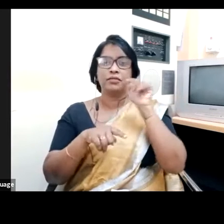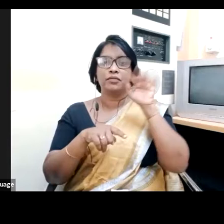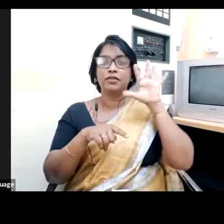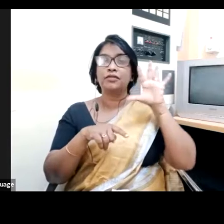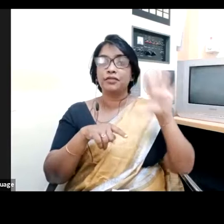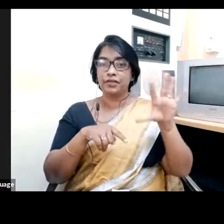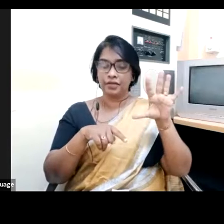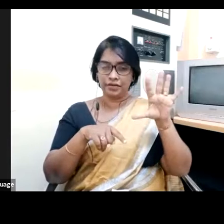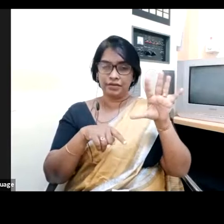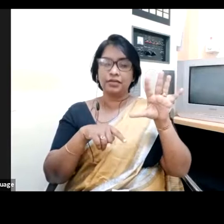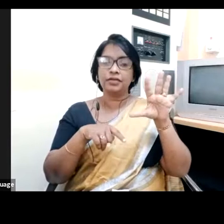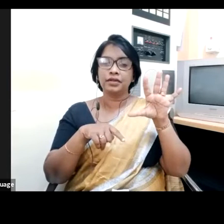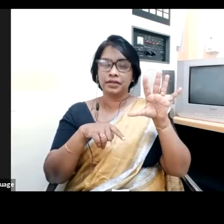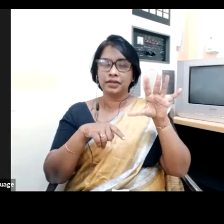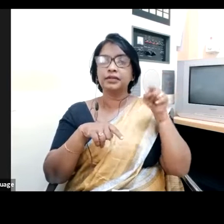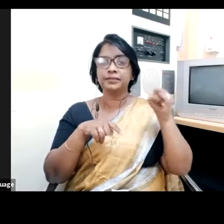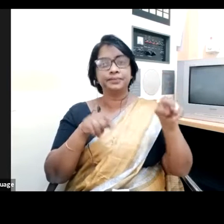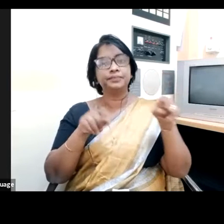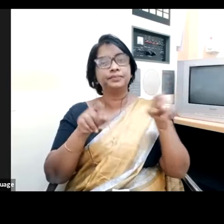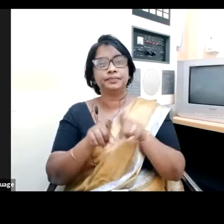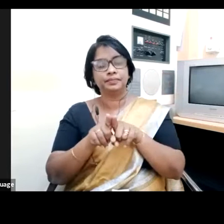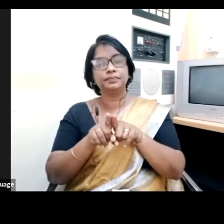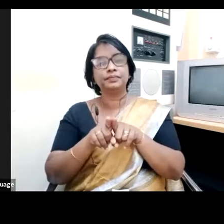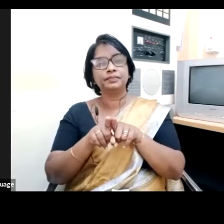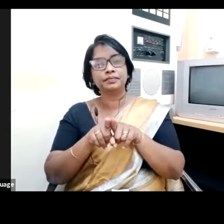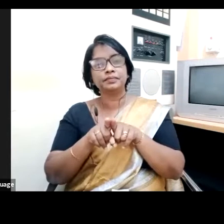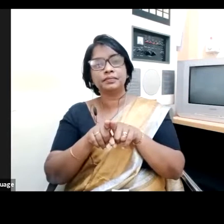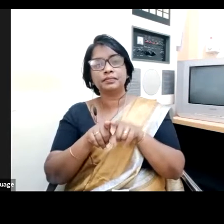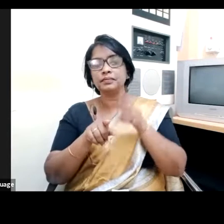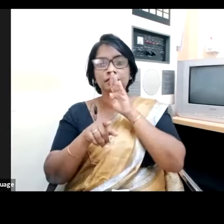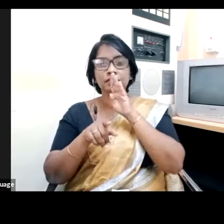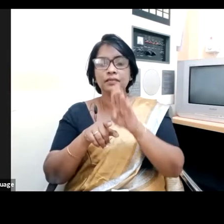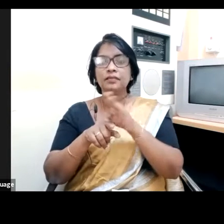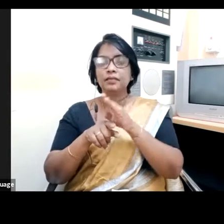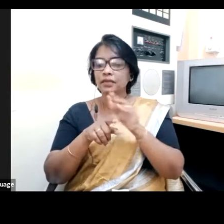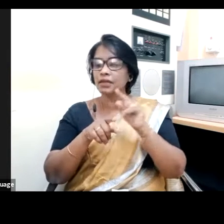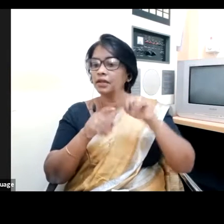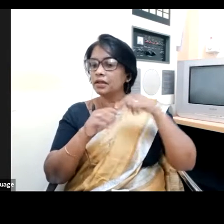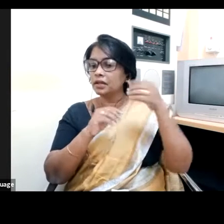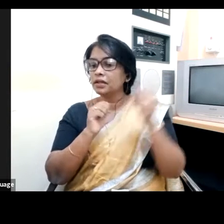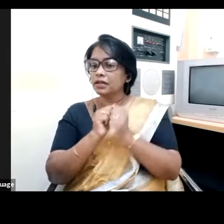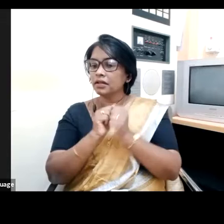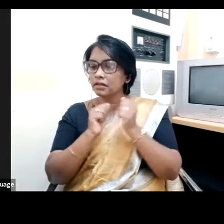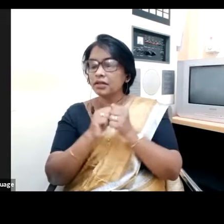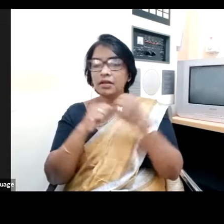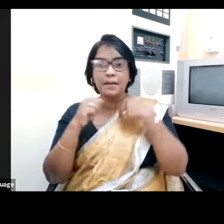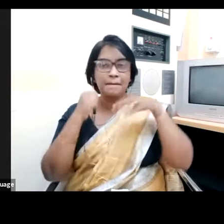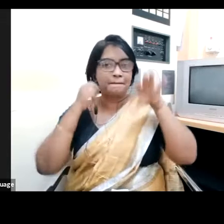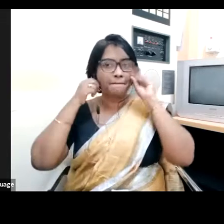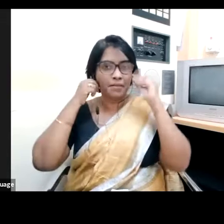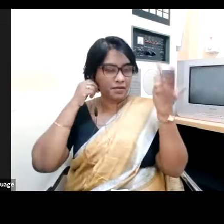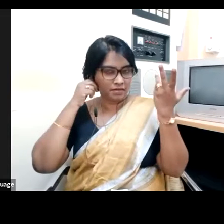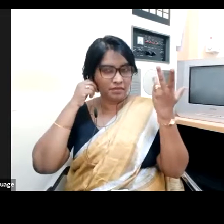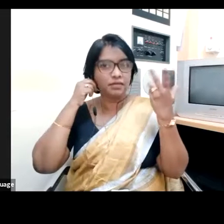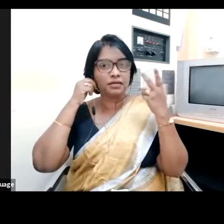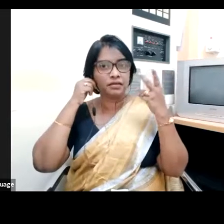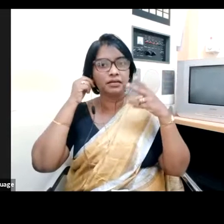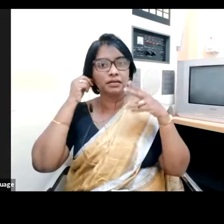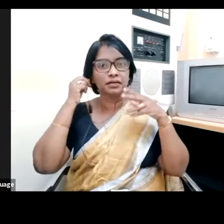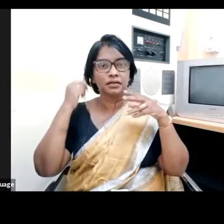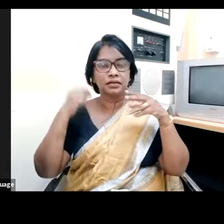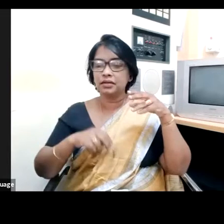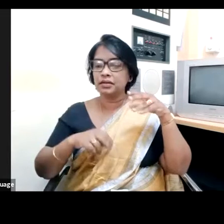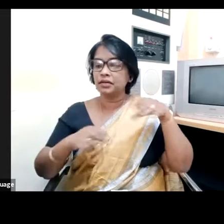below 2 degrees temperature targets. The increased ambition provides clarity to businesses to ensure they're setting credible